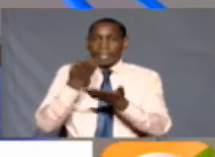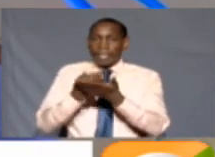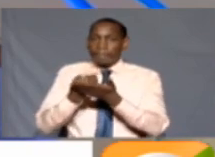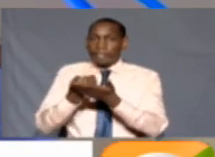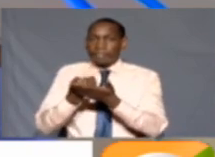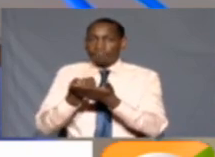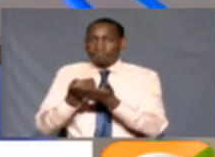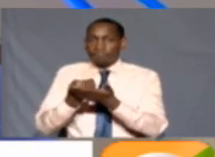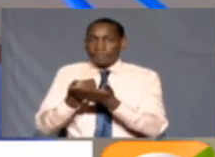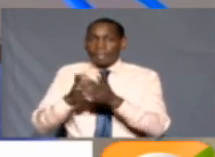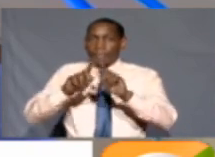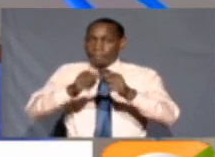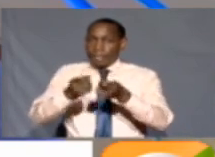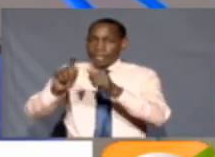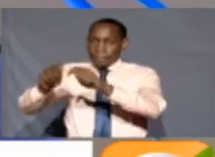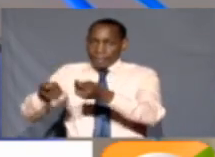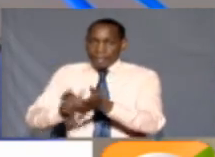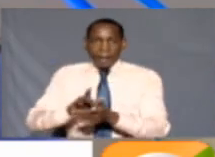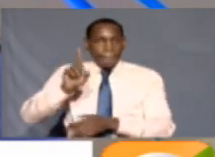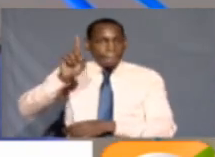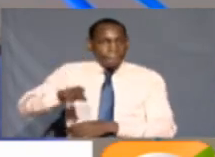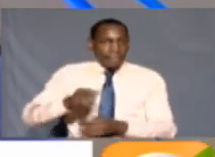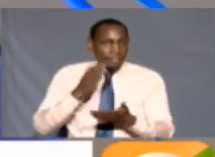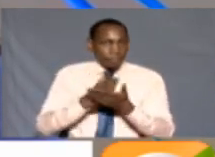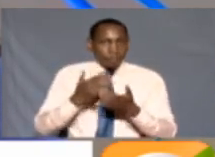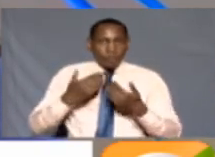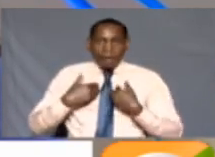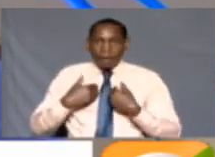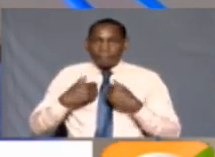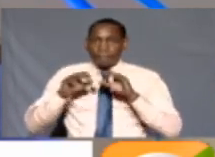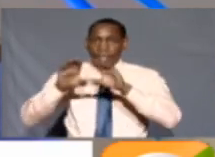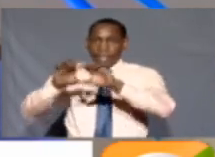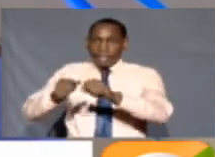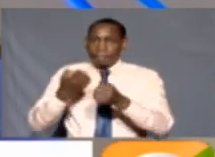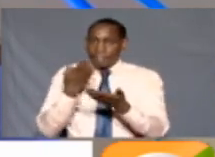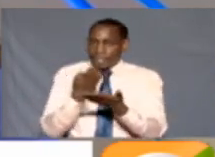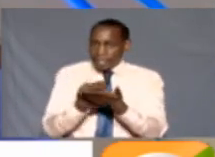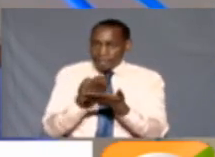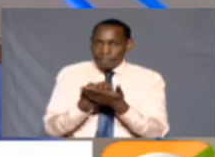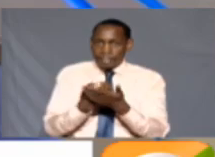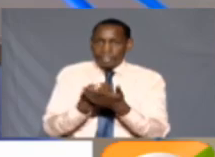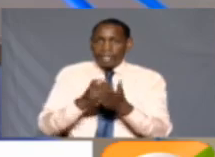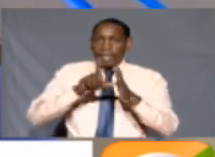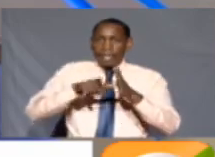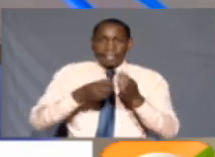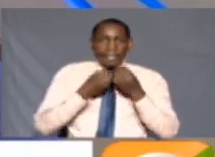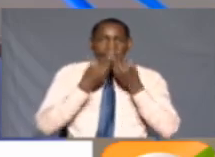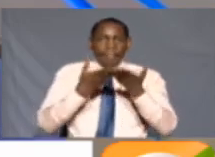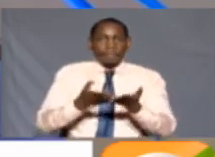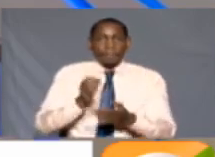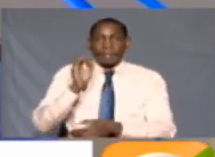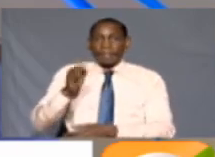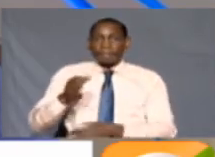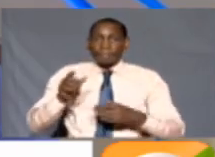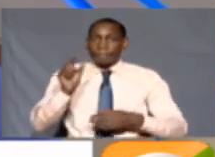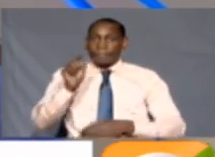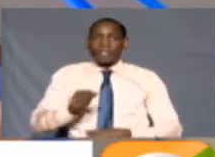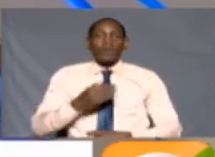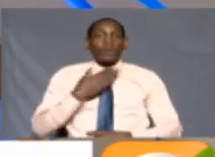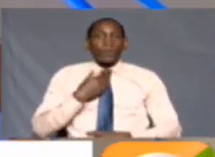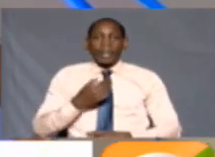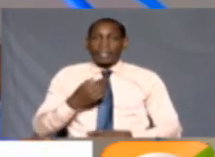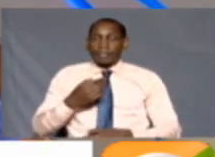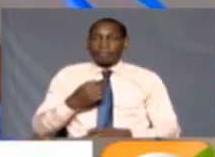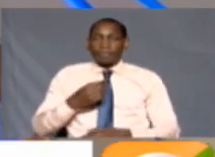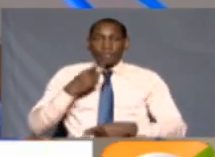to be compromised. Mm. So we must make sure that we have secured the evidence. We will only disclose if at all the whistleblower wants to